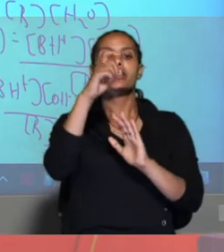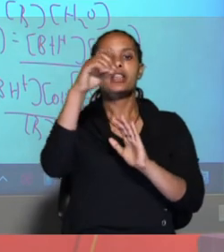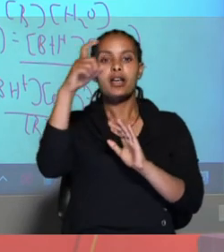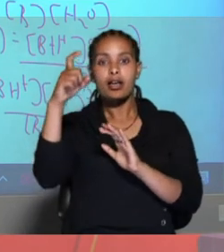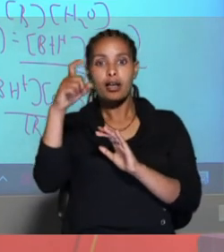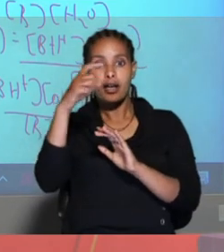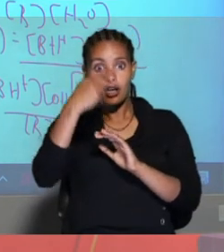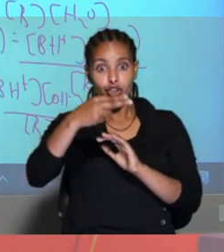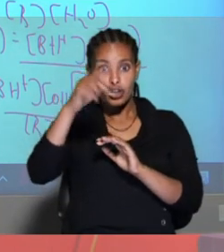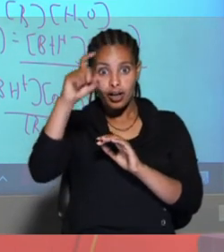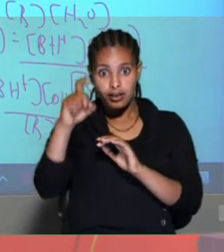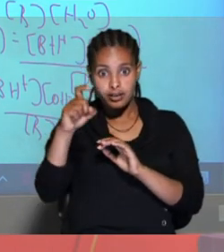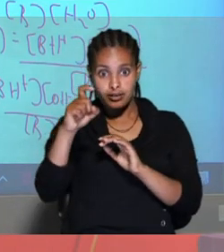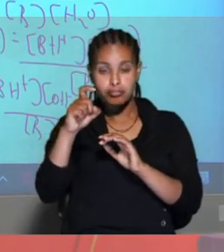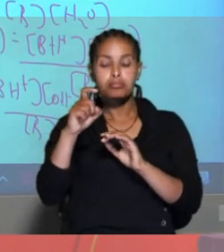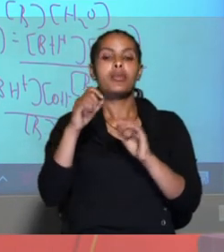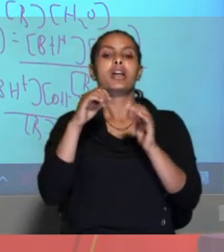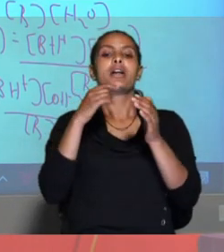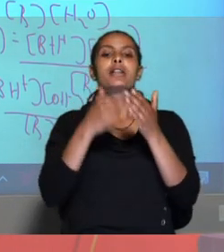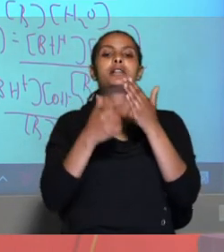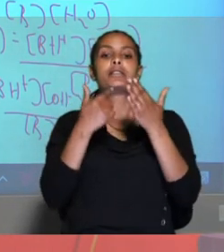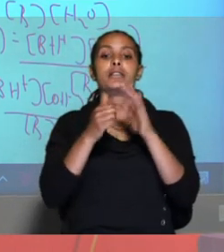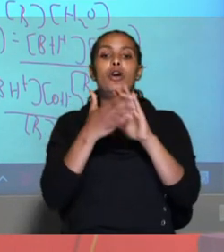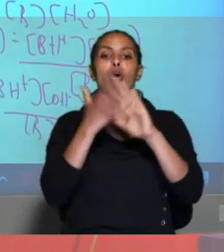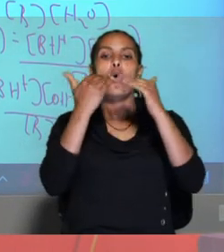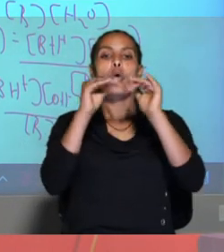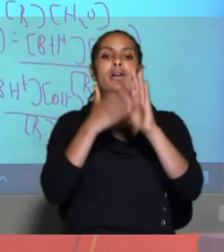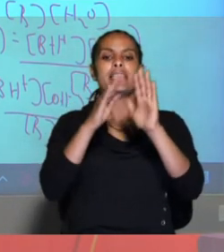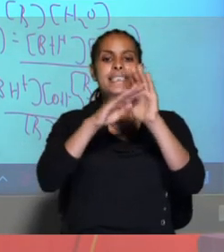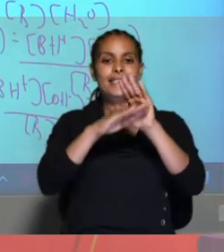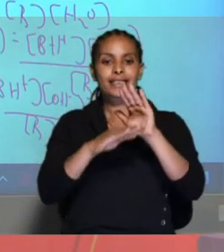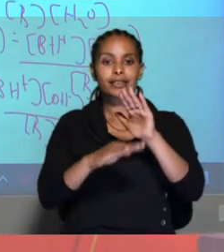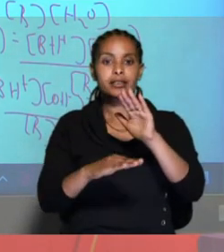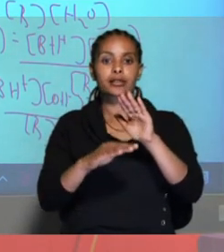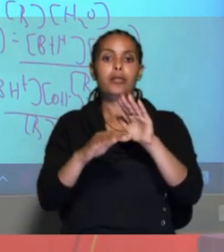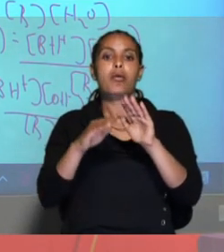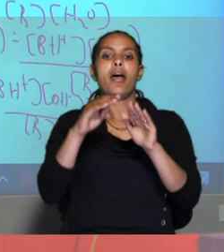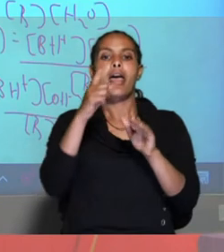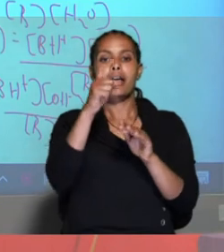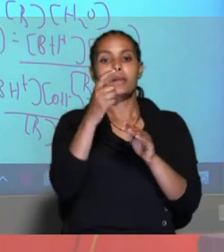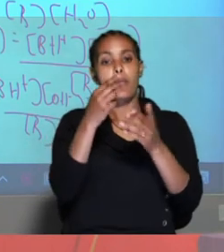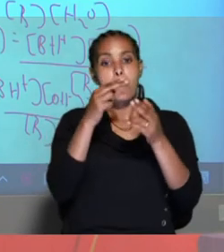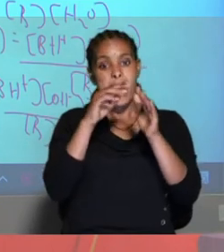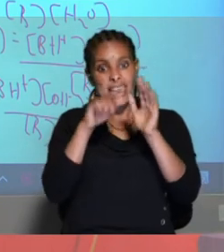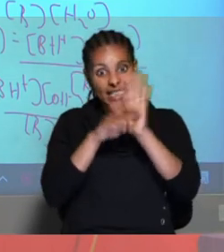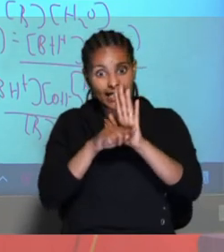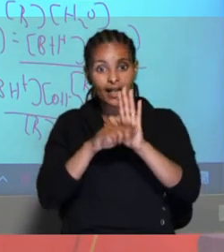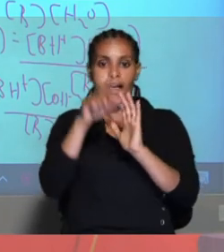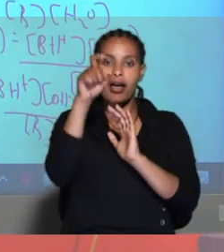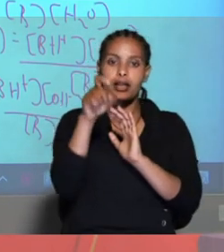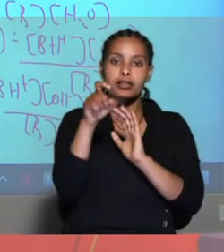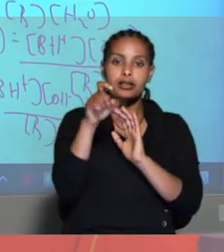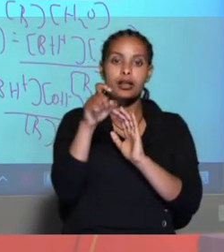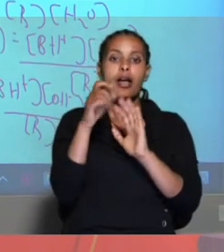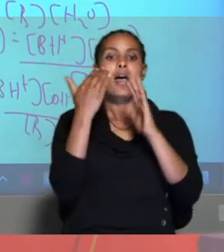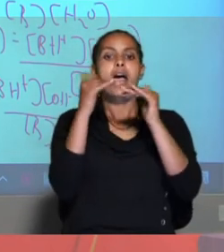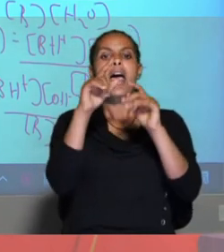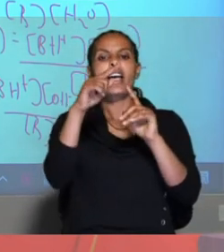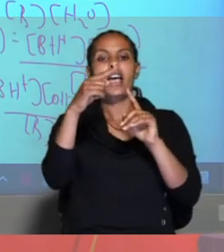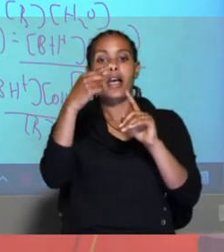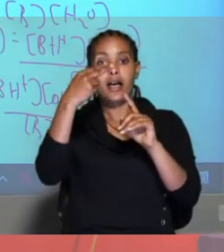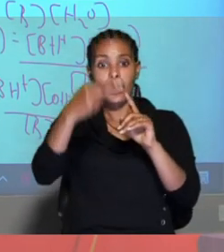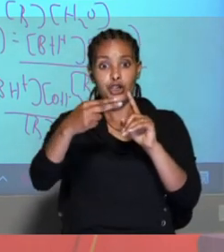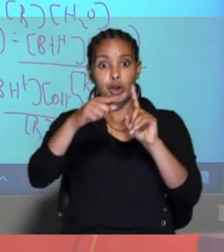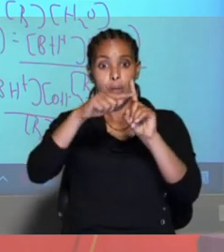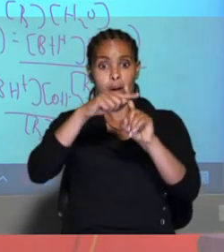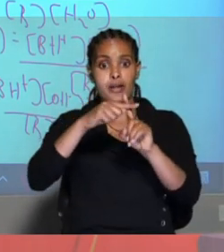be dissociated. Its concentration is decreased by X minus X. Concentration of H plus